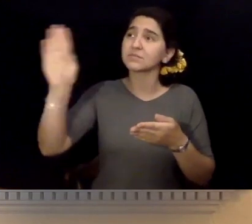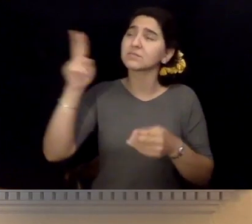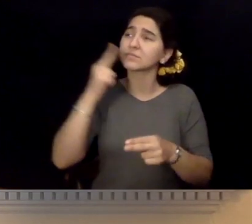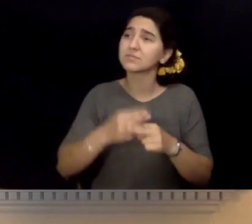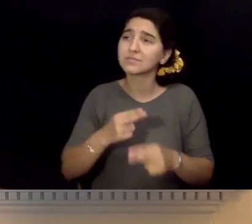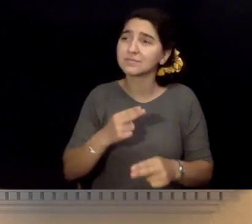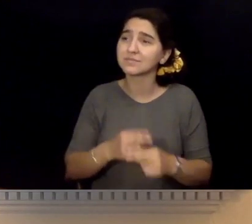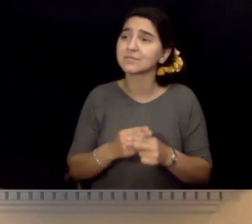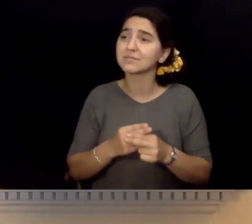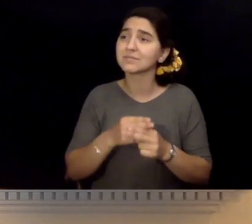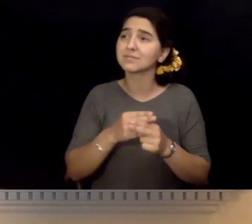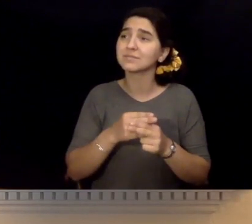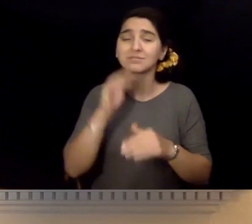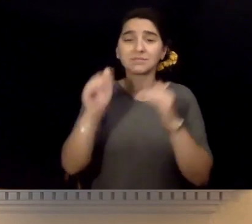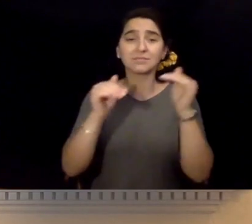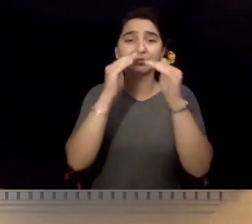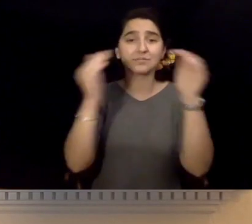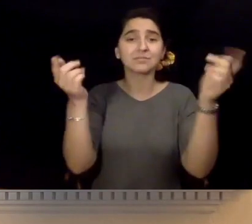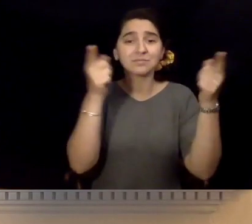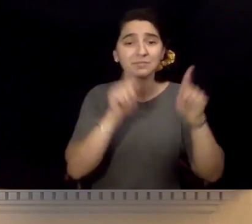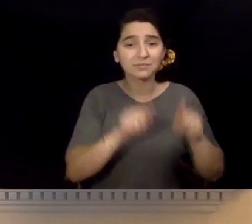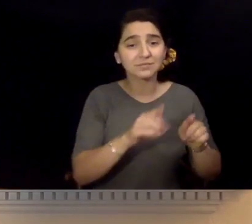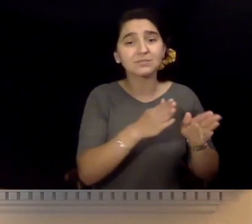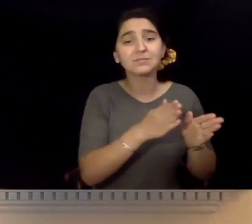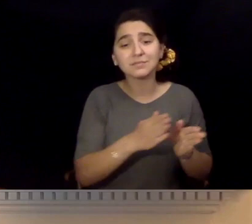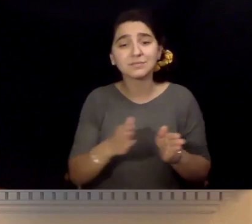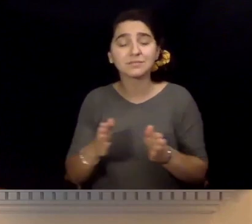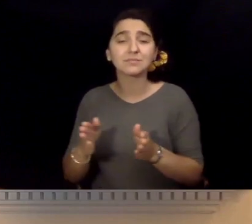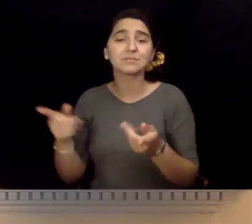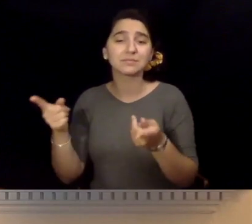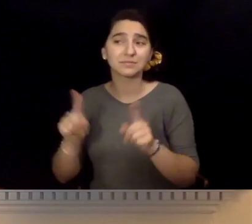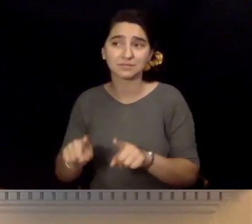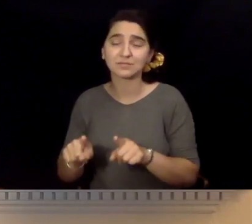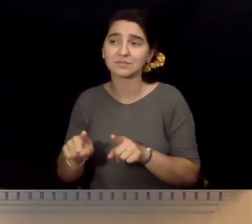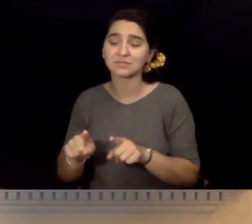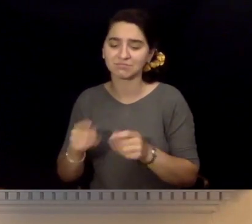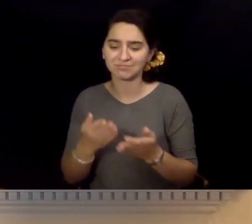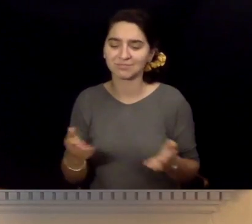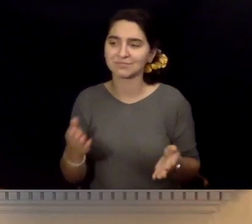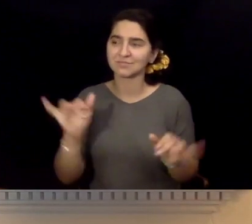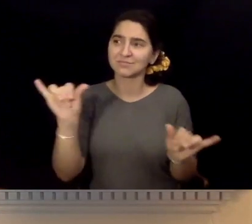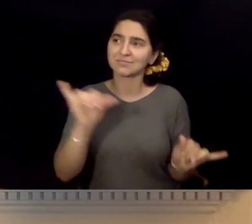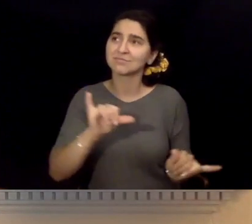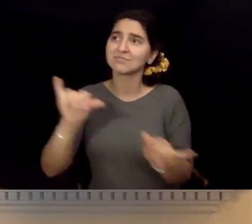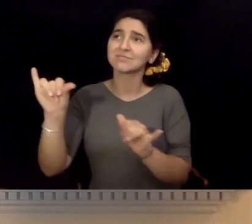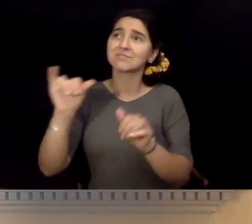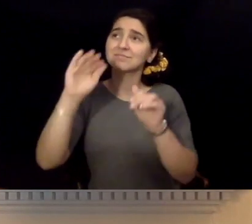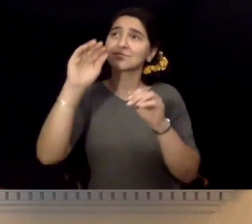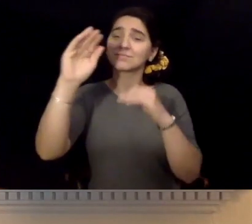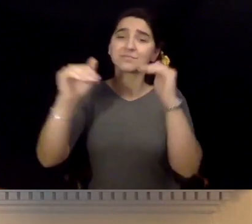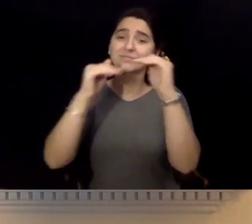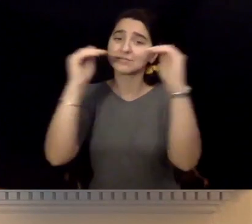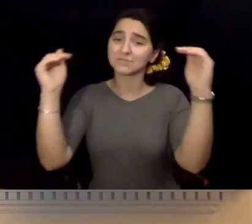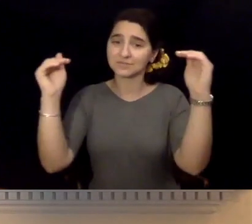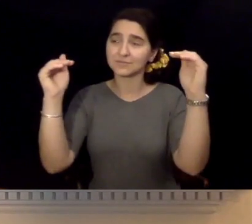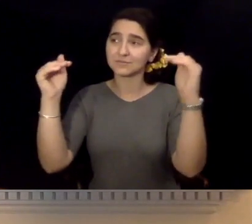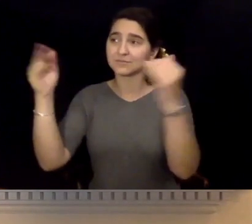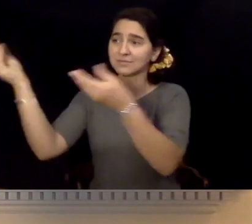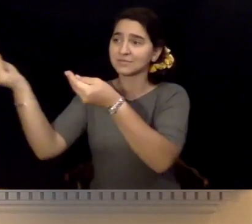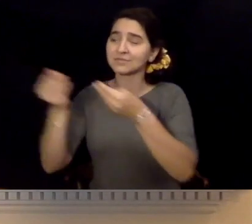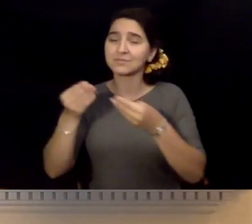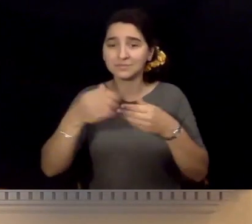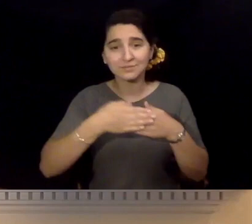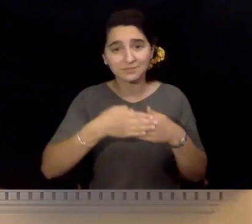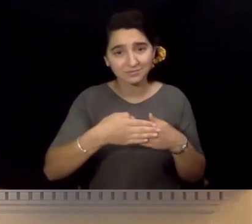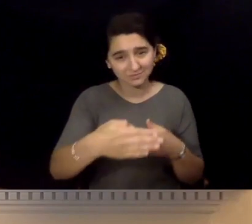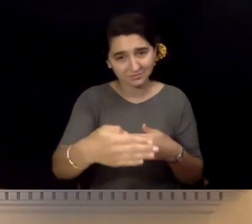heaven. And give us this day our daily bread, and forgive us our debts, as we forgive our debtors. And lead us not